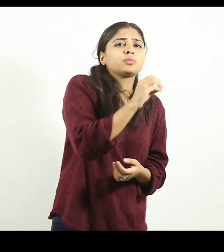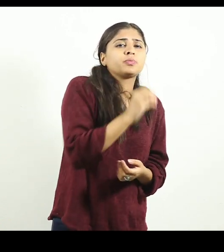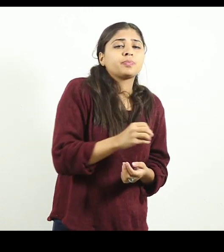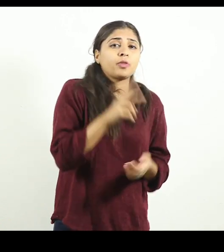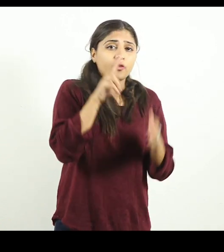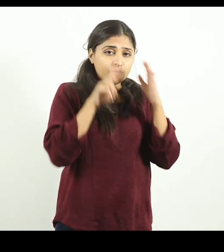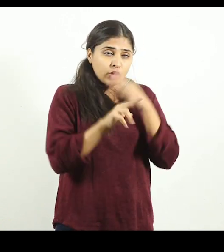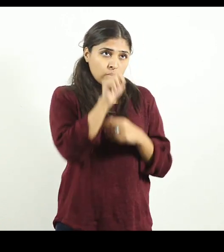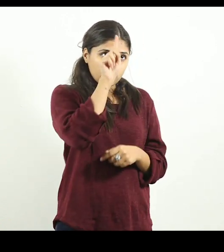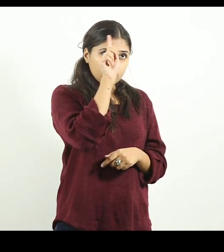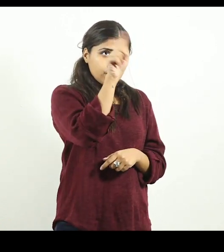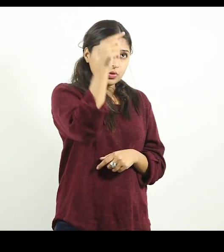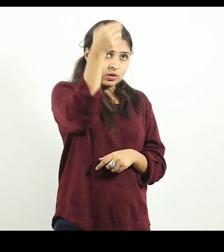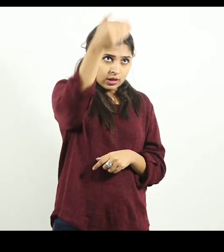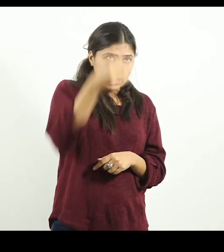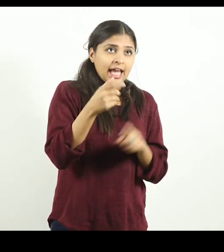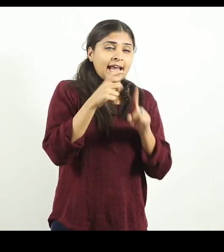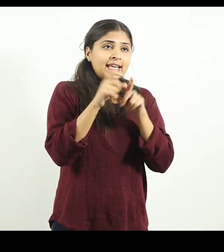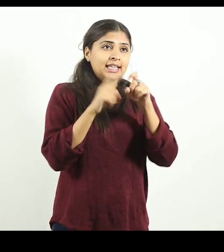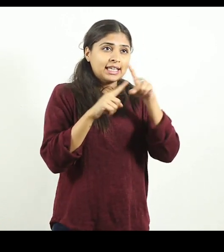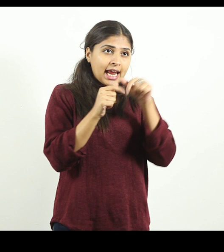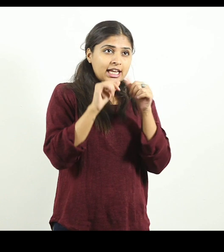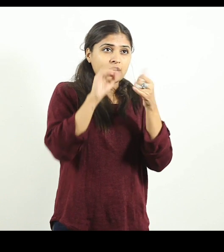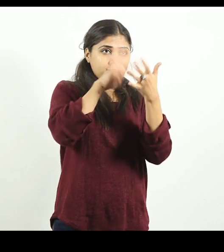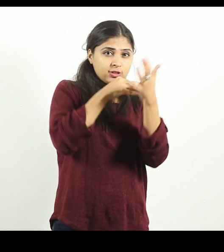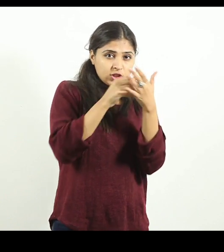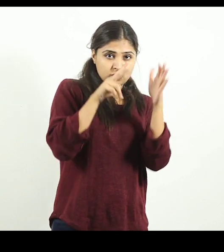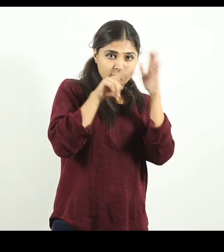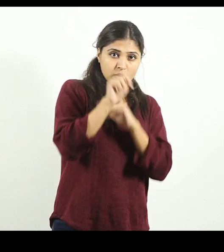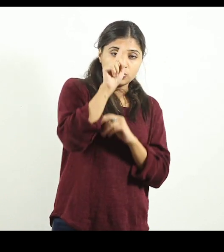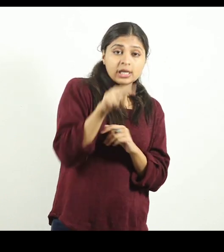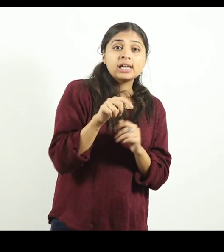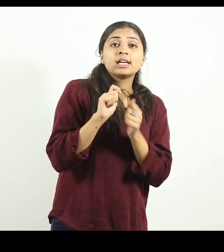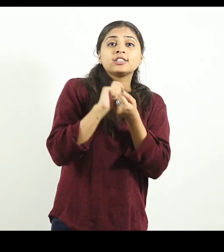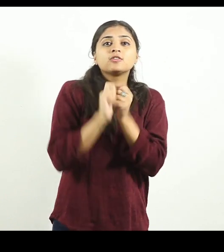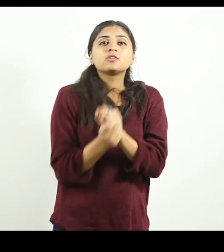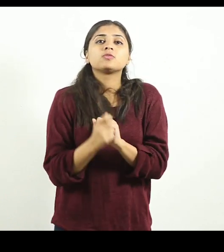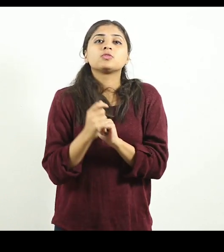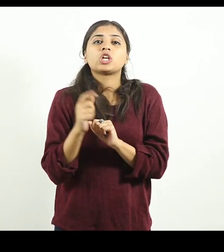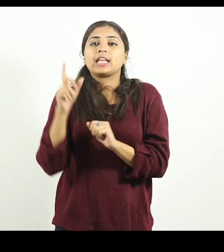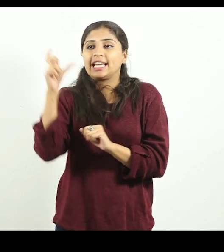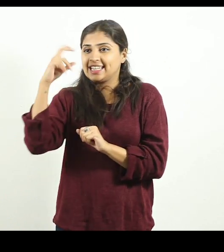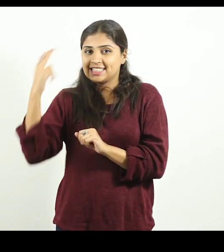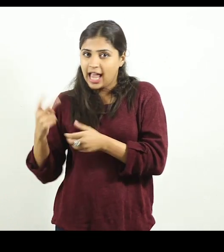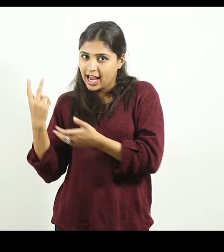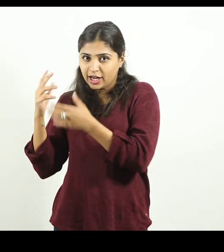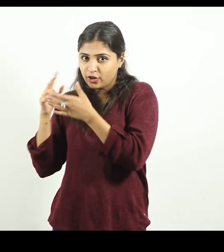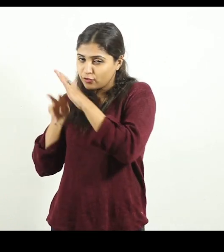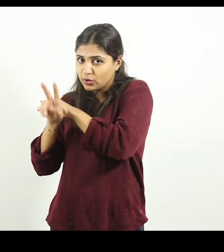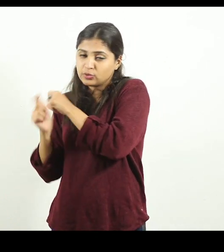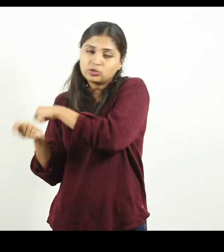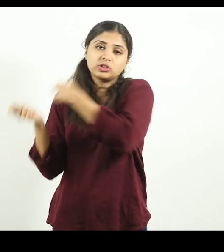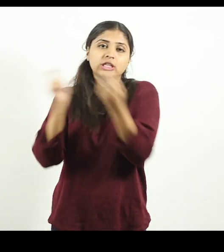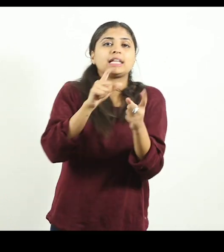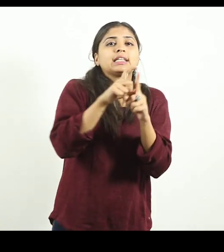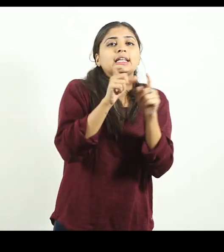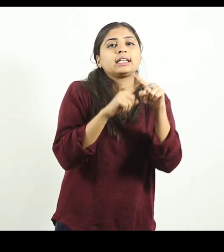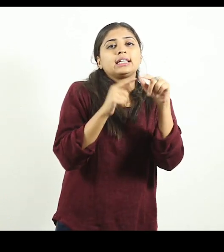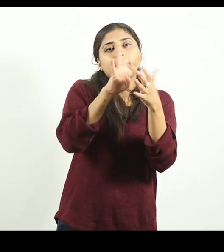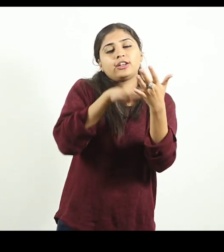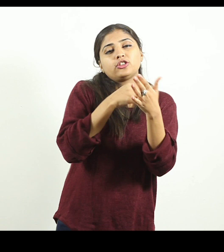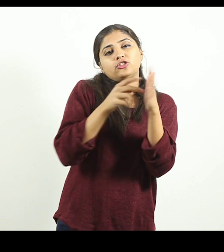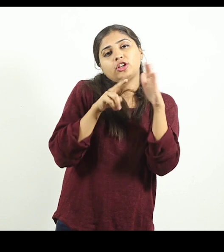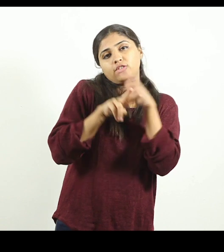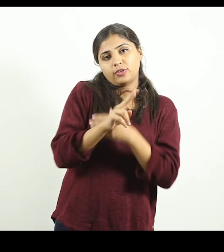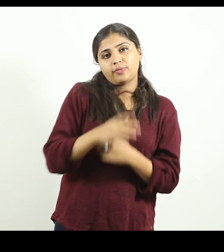table. From the view drop-down icon, click datasheet view. This changes the view from design view